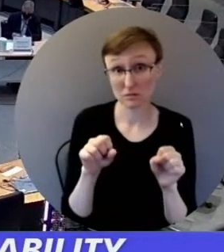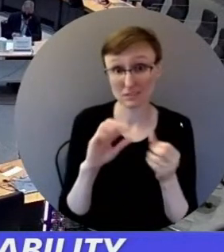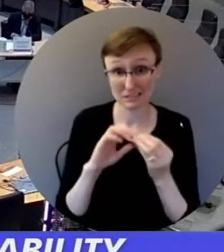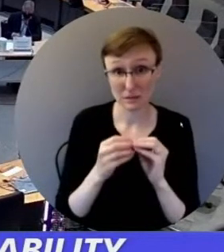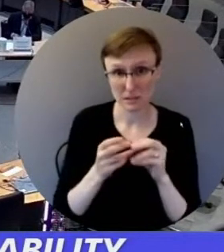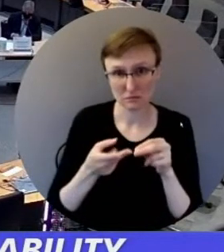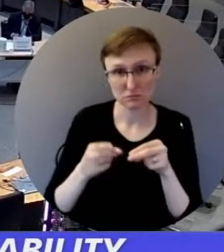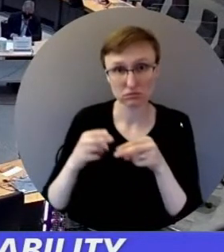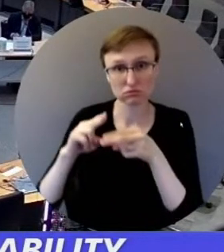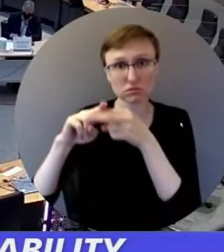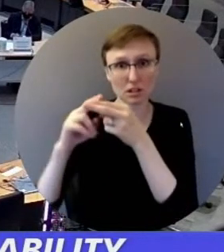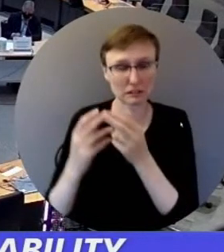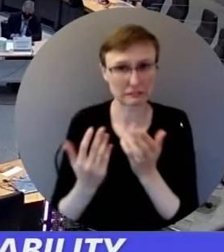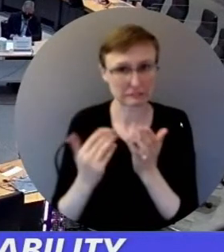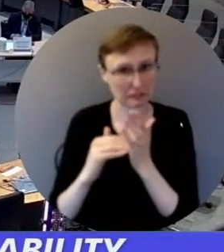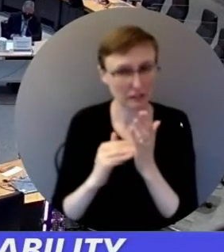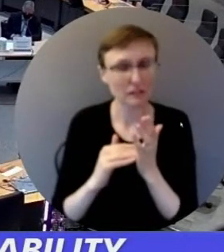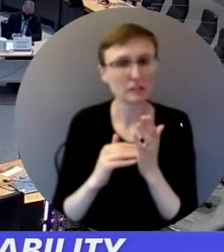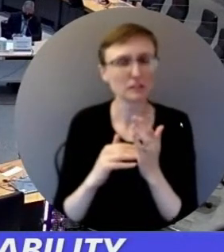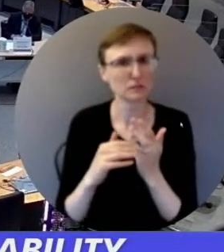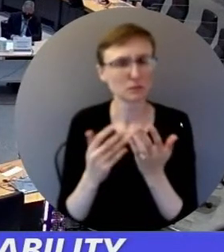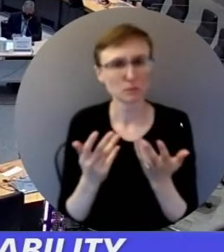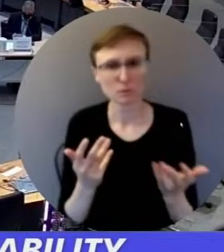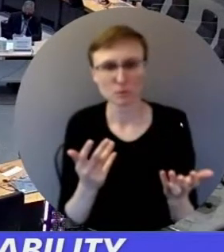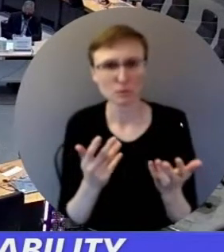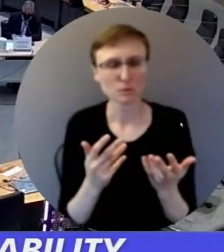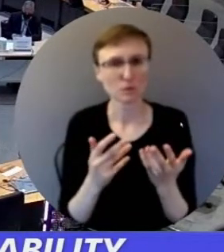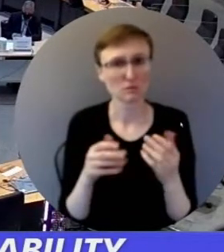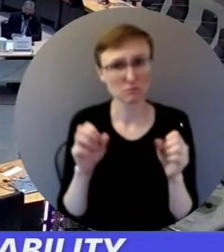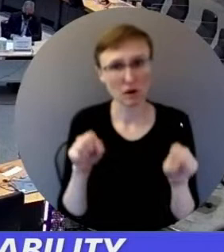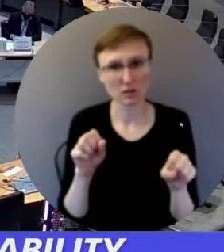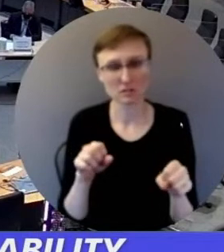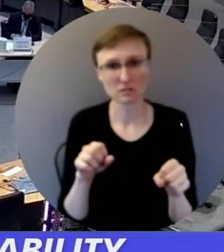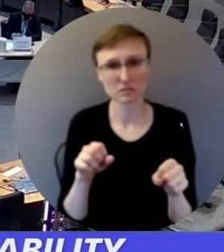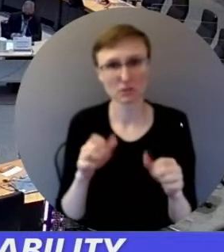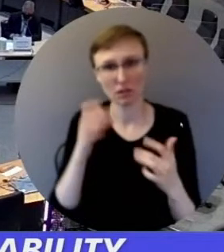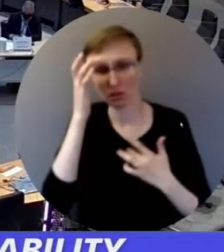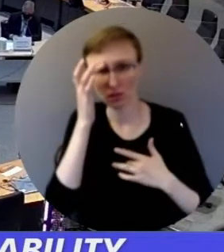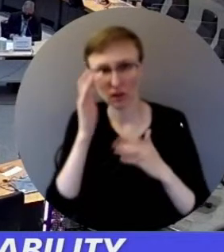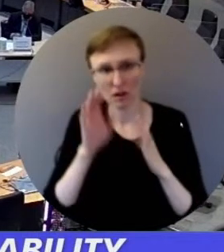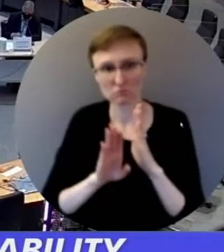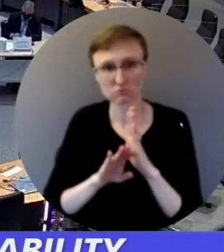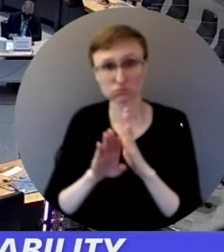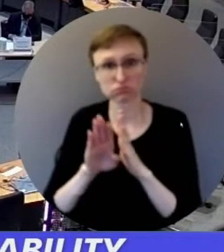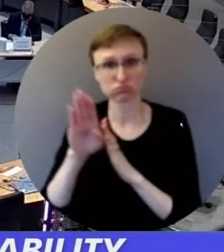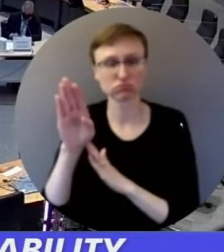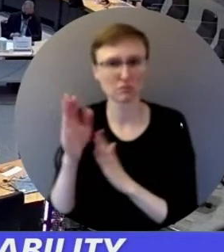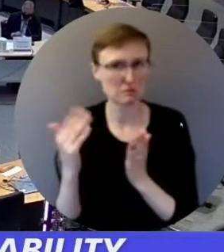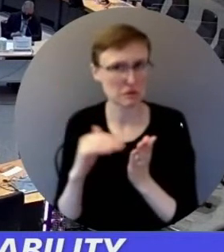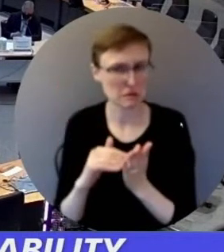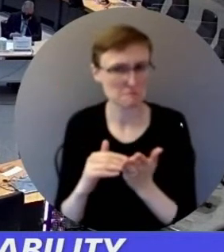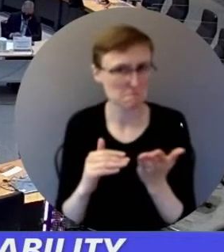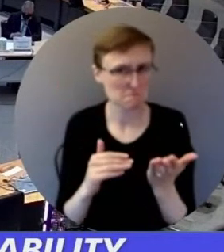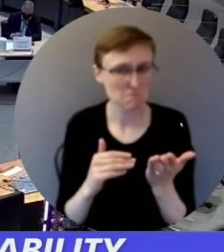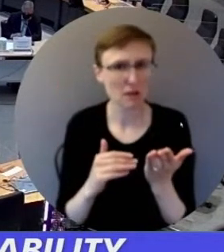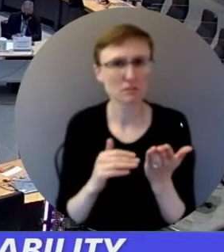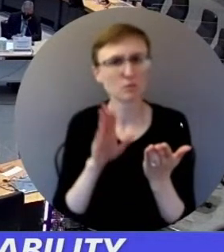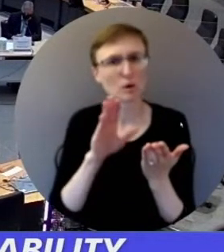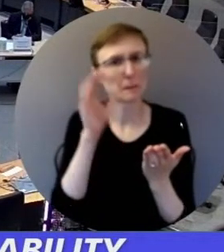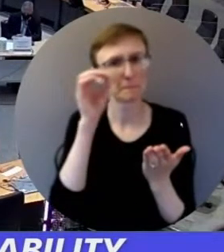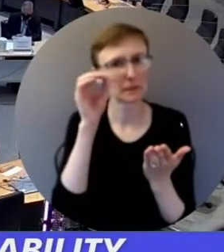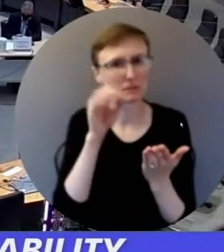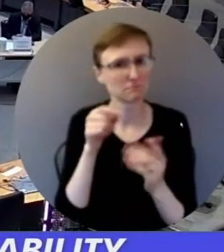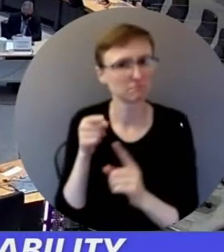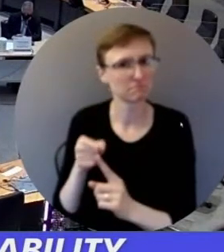resurgence of the COVID-19 transmission within the community. So what is your opinion about that?